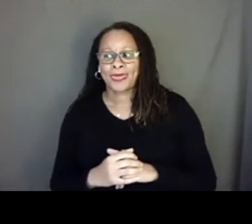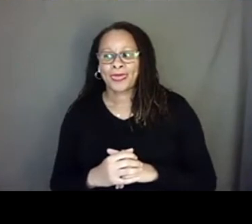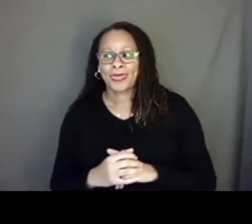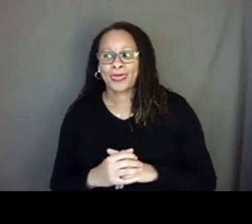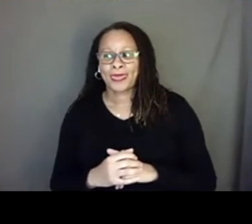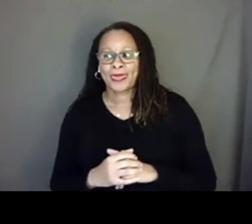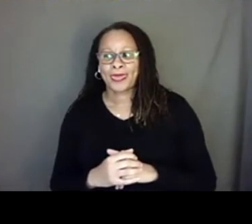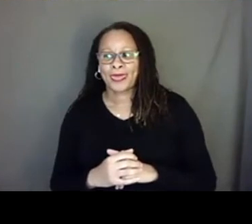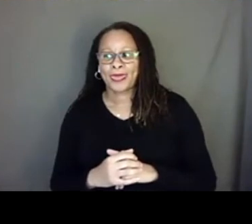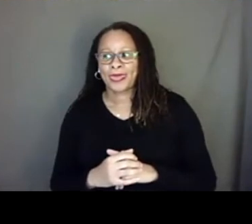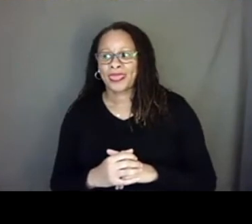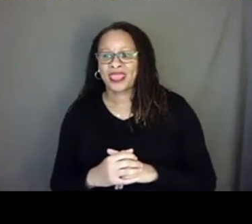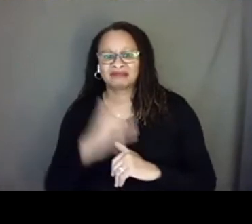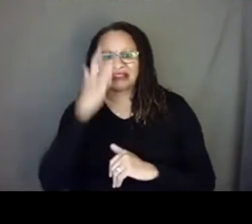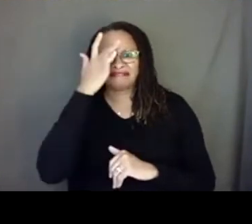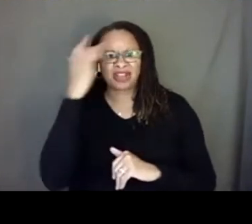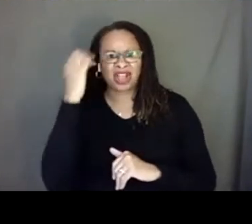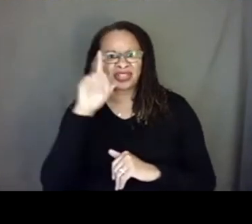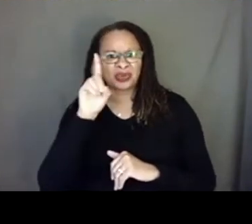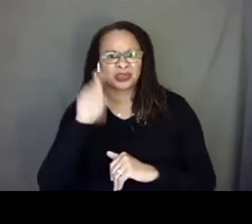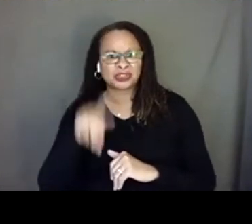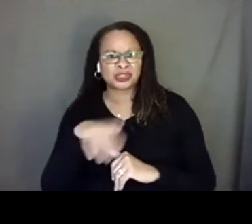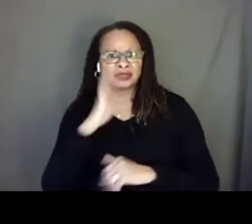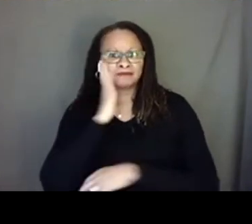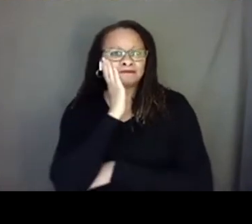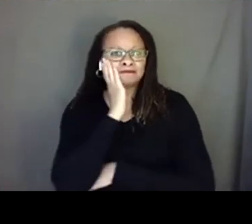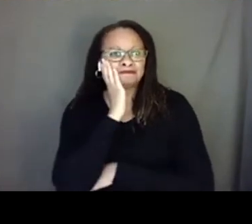I'm sorry, like I totally, my brain totally farted.